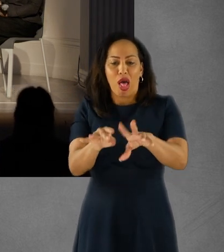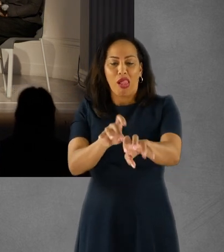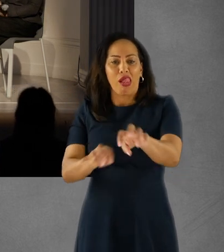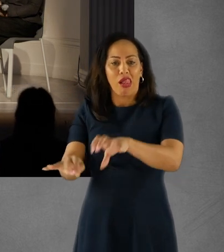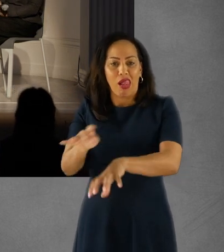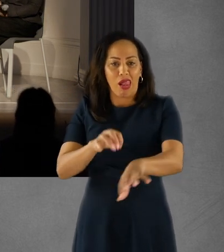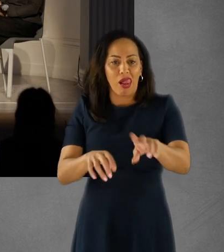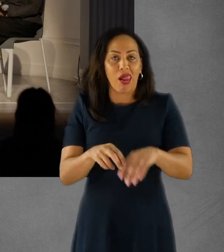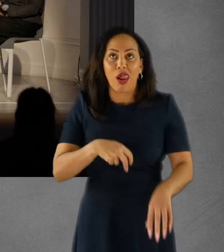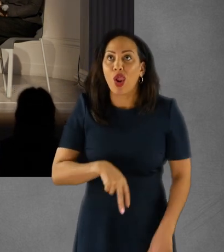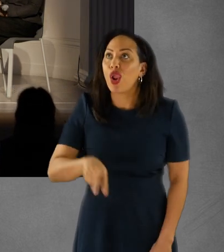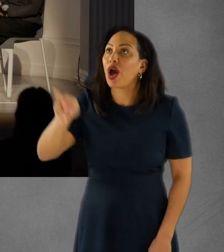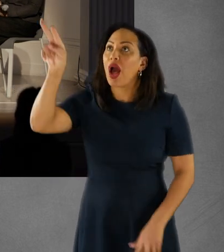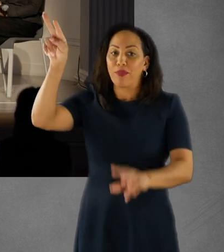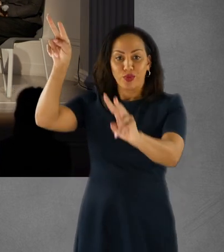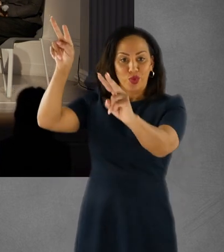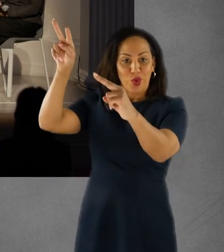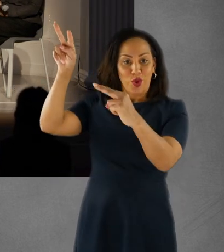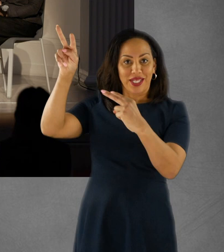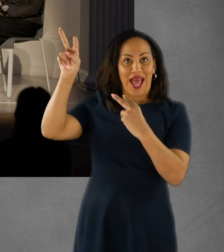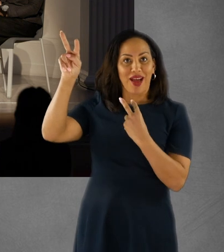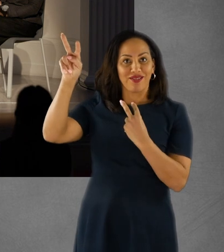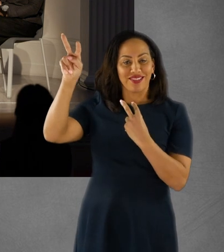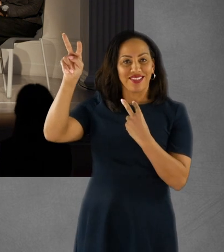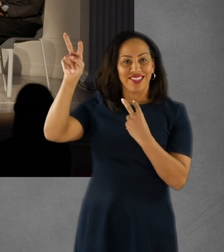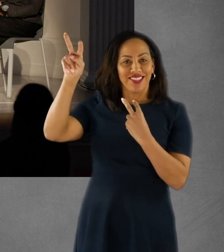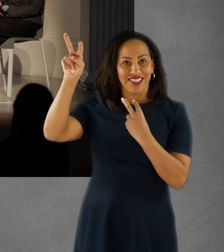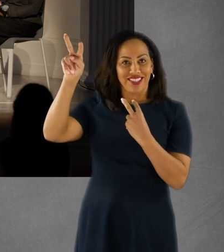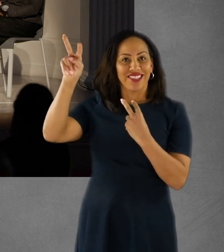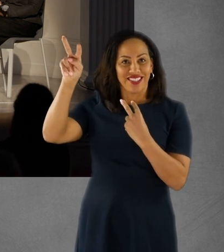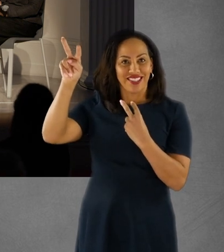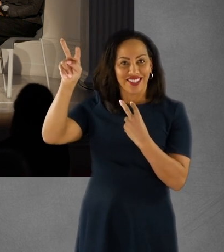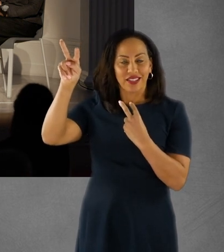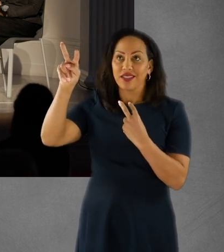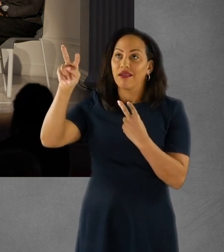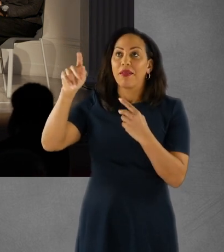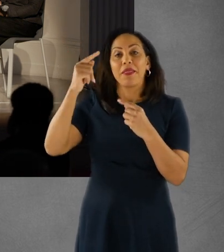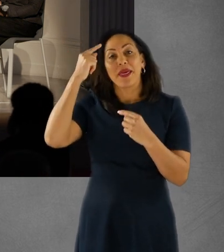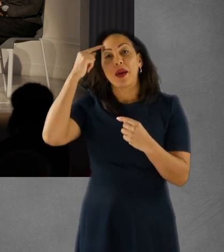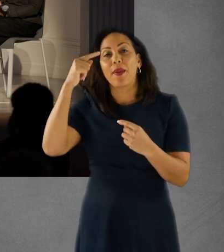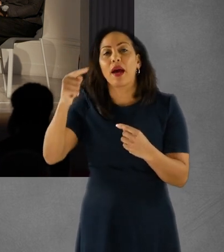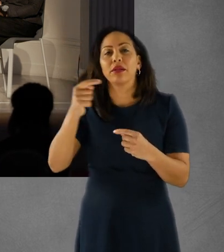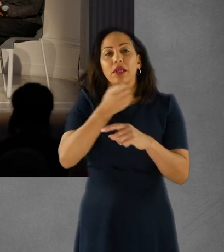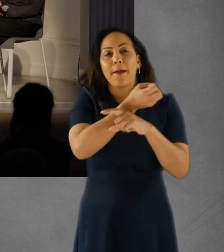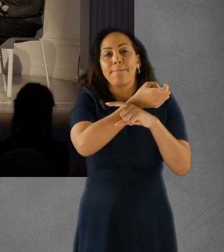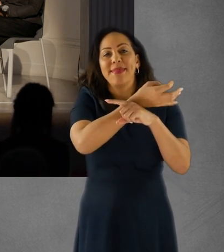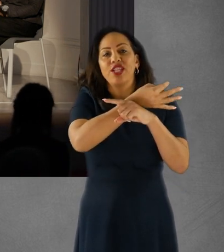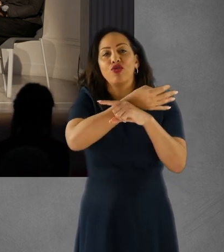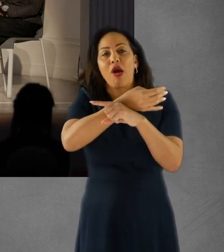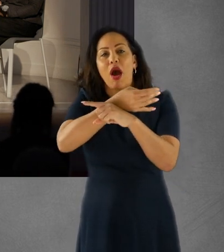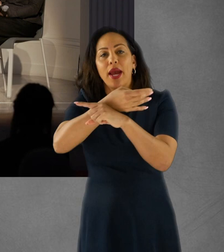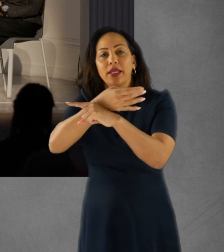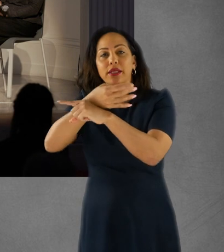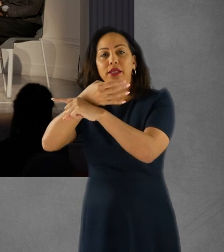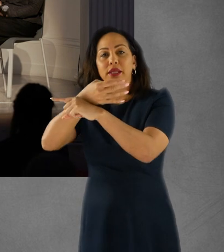million years old. And the looking up to look down is the idea that, like, if the meteorite splashes into the sea, and then maybe